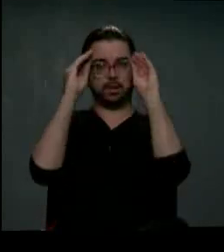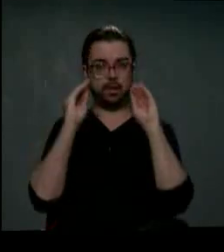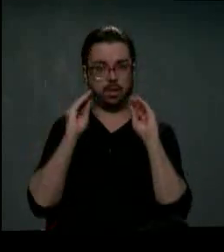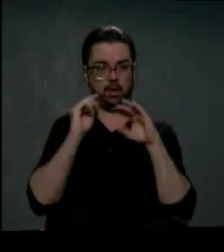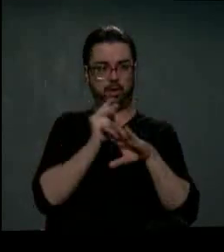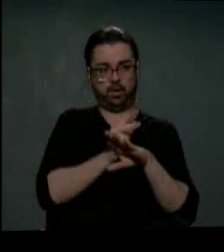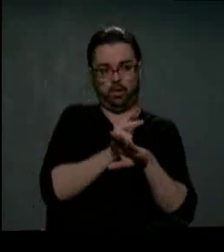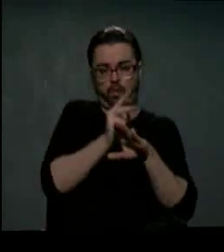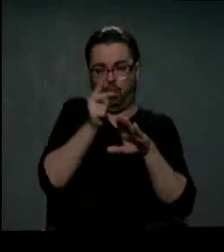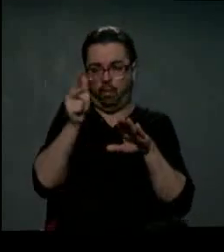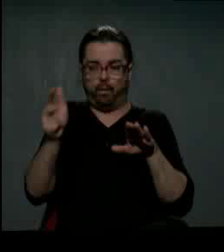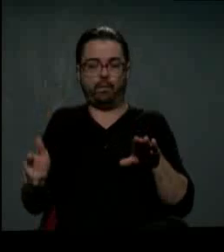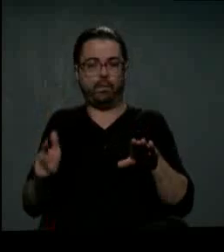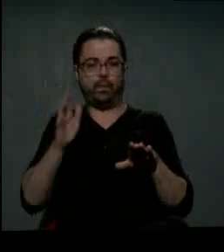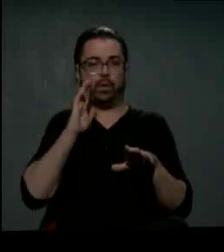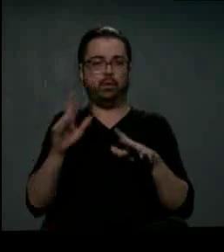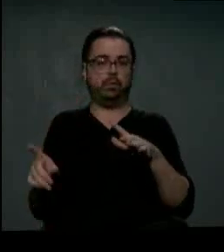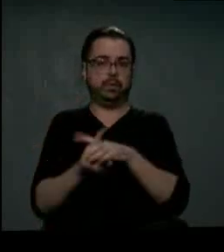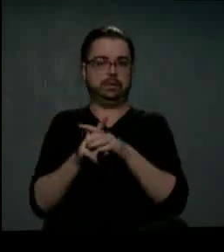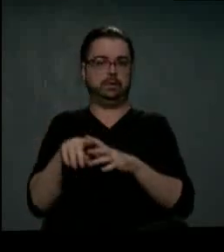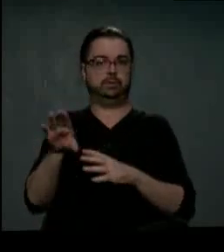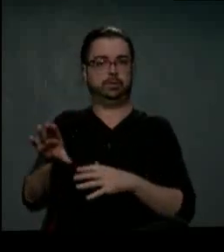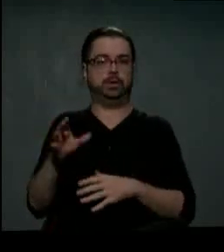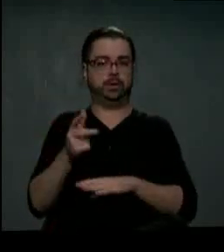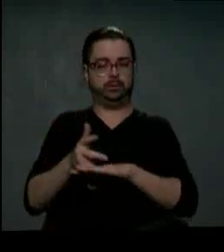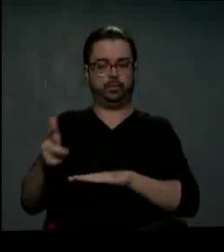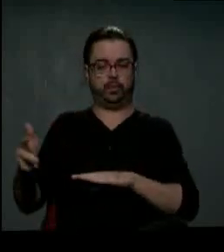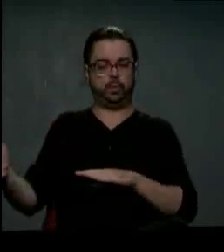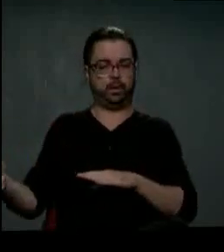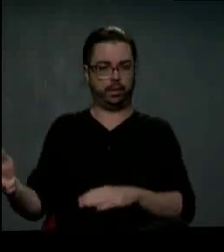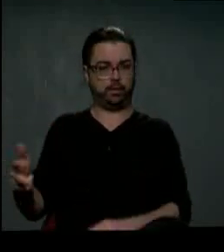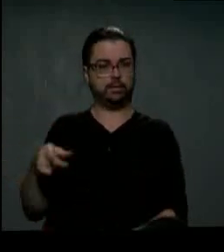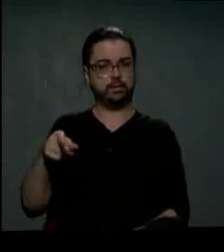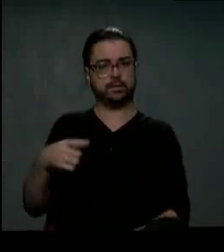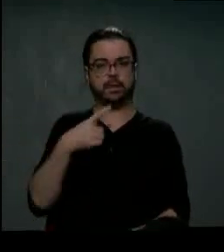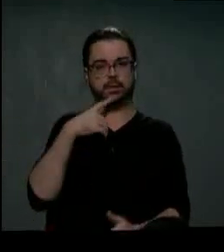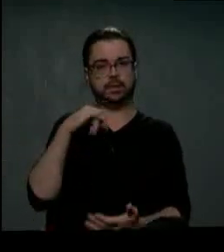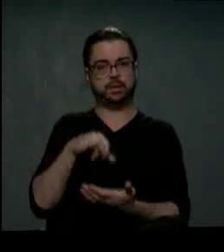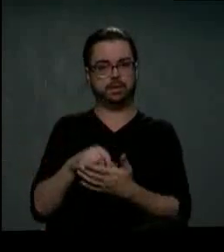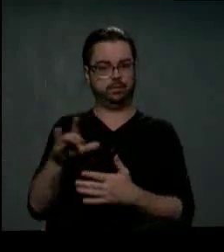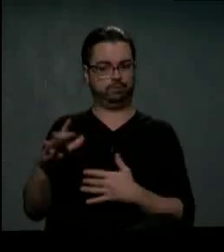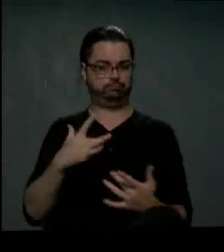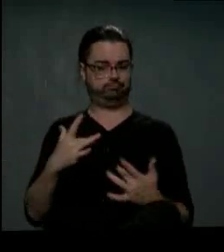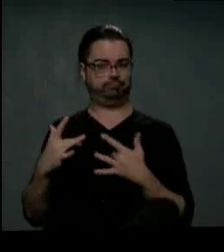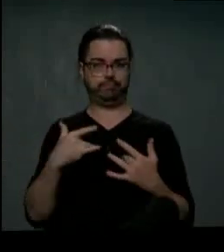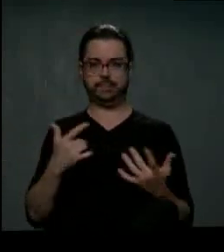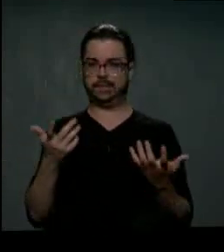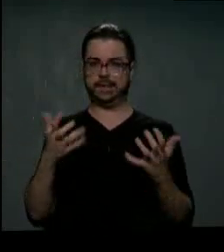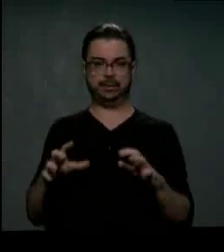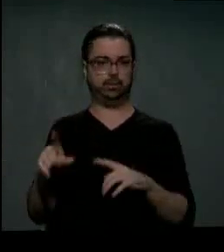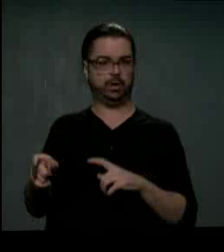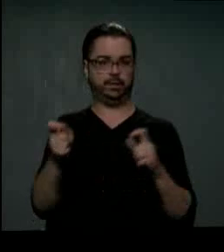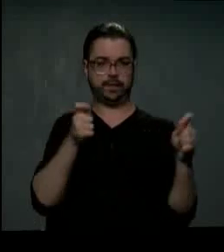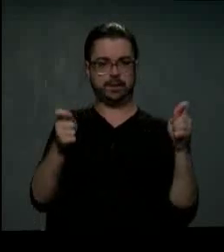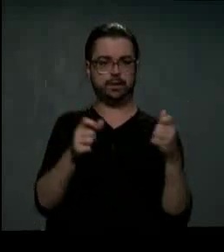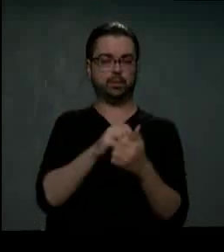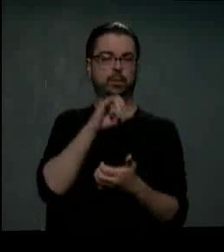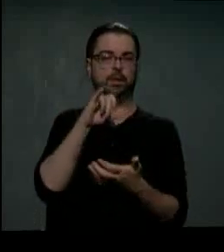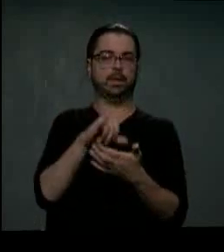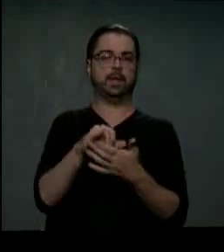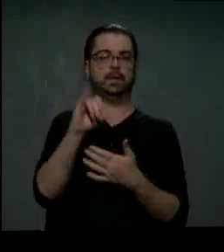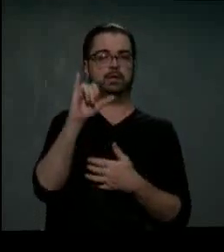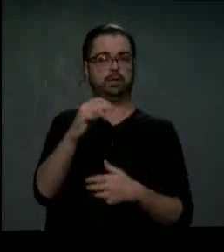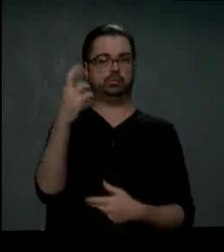overflow would end up in their parking lots. And they said that that was a concern of theirs, that they didn't want to have to deal with that. Hence